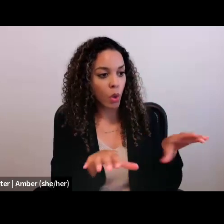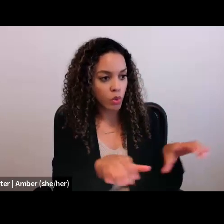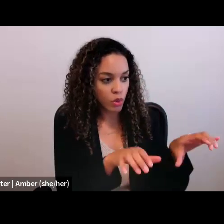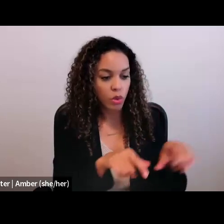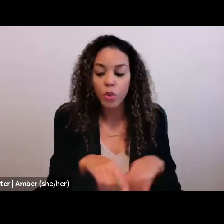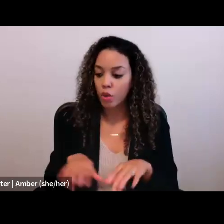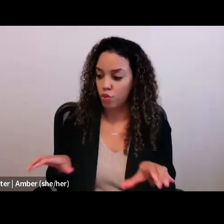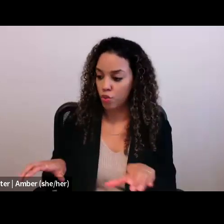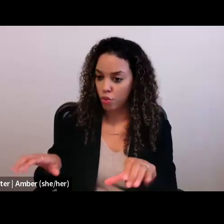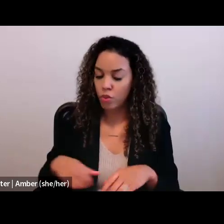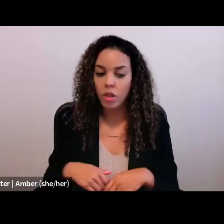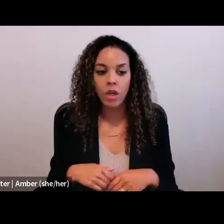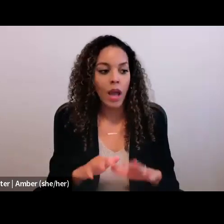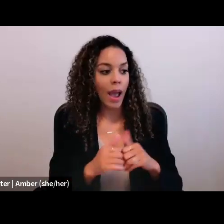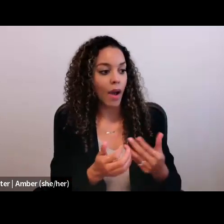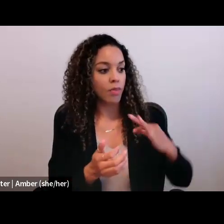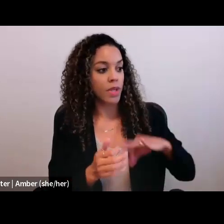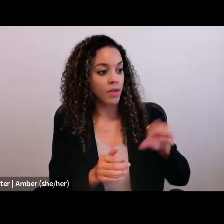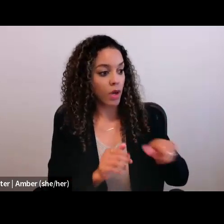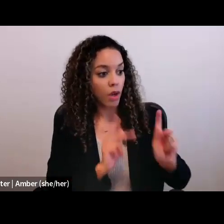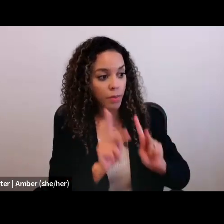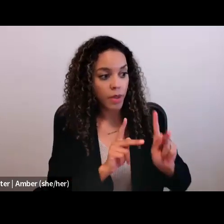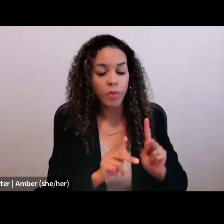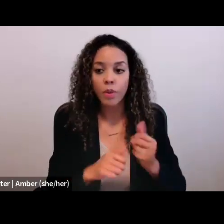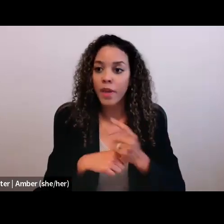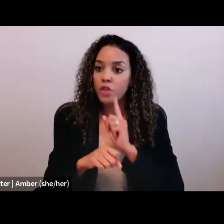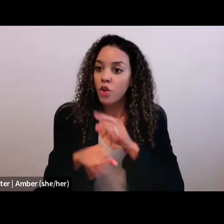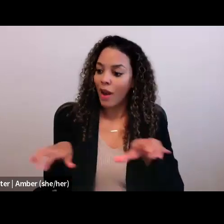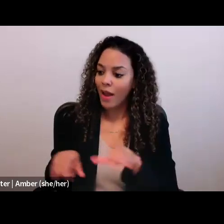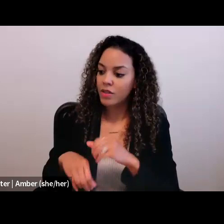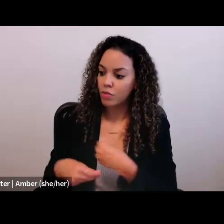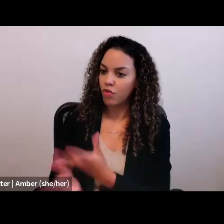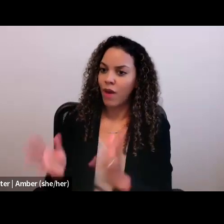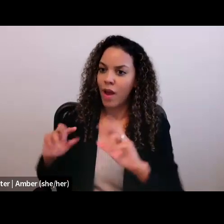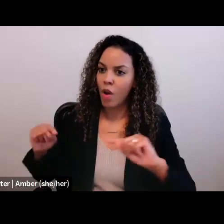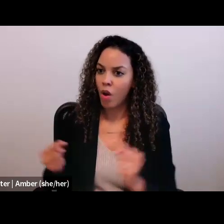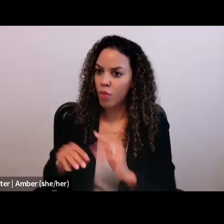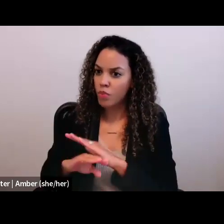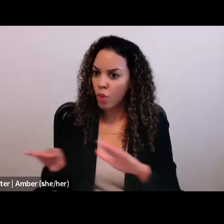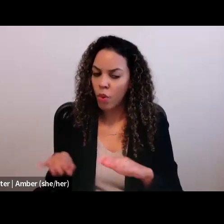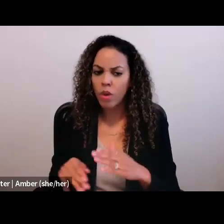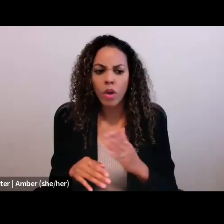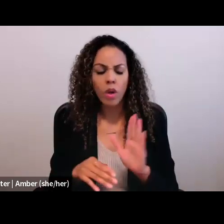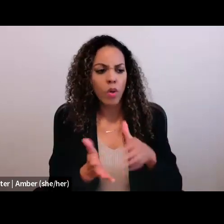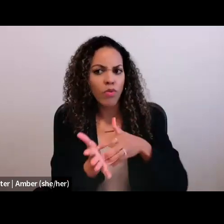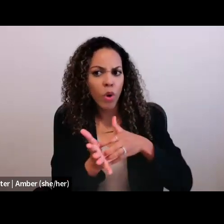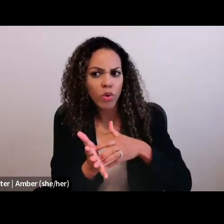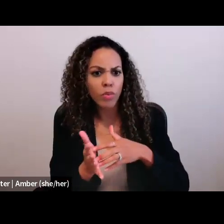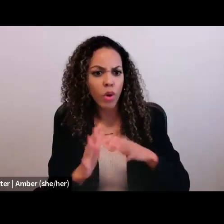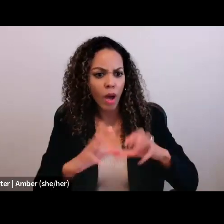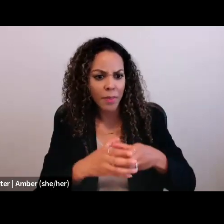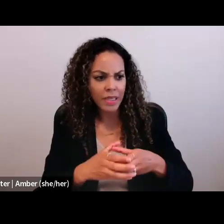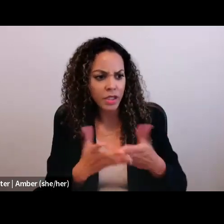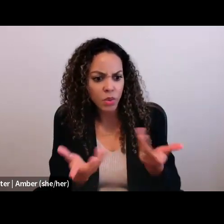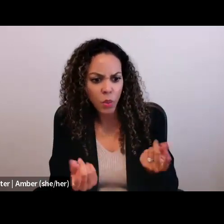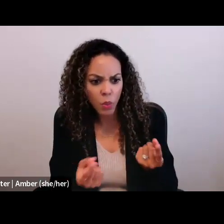benefiting others, do no harm. What are your most vulnerable populations? But does anybody tell you how to communicate with